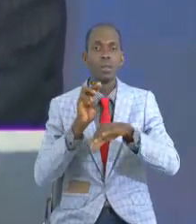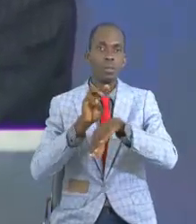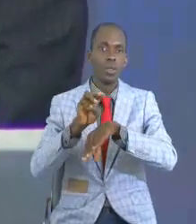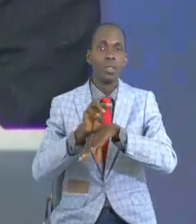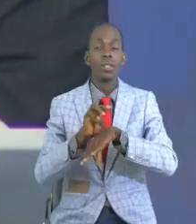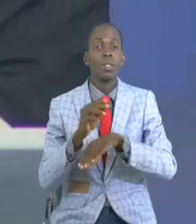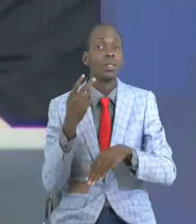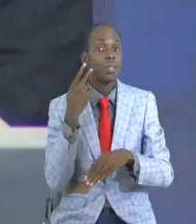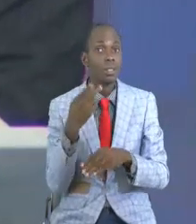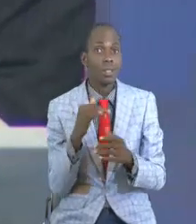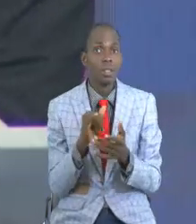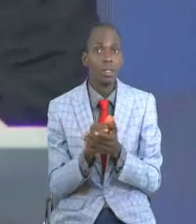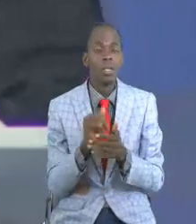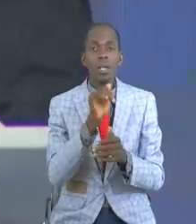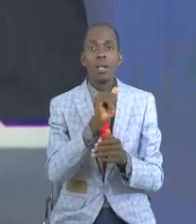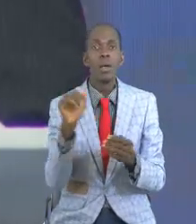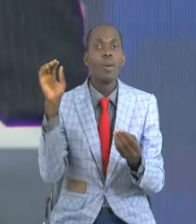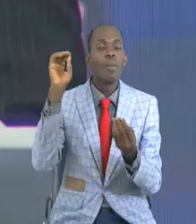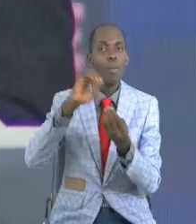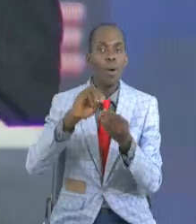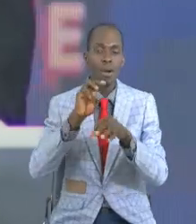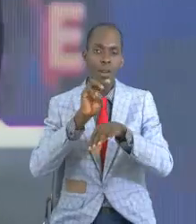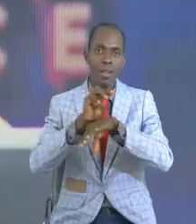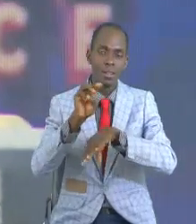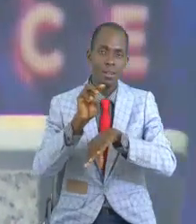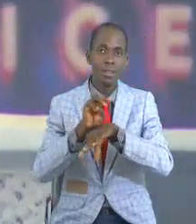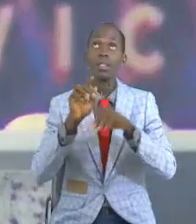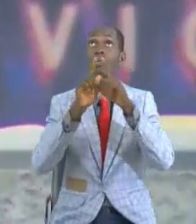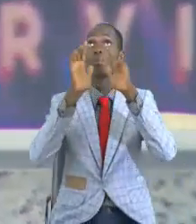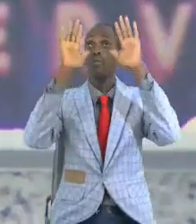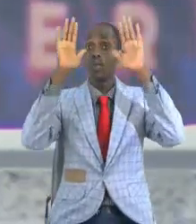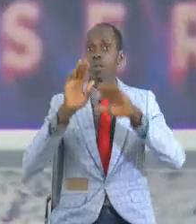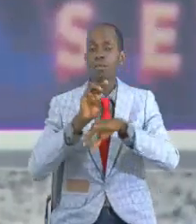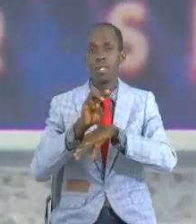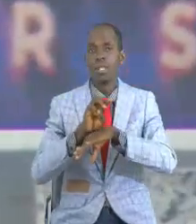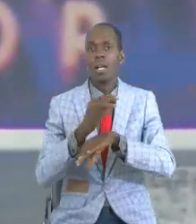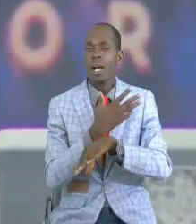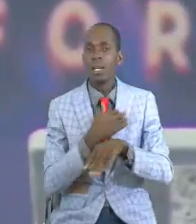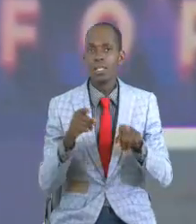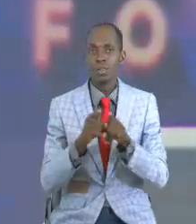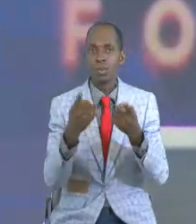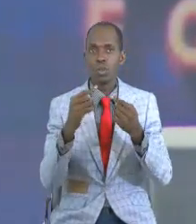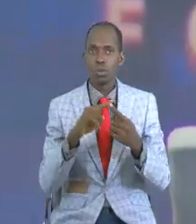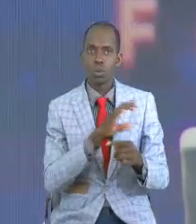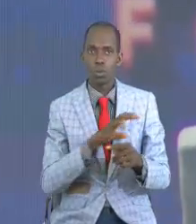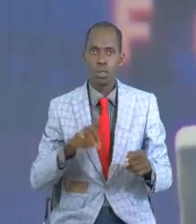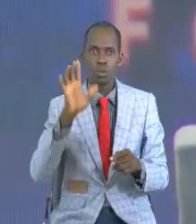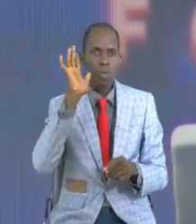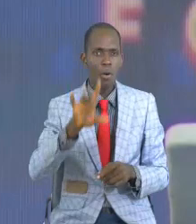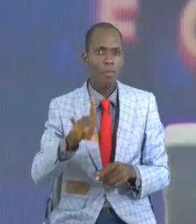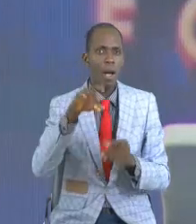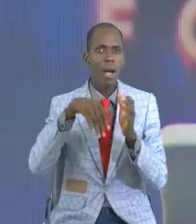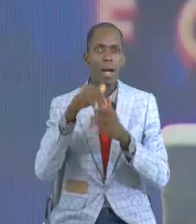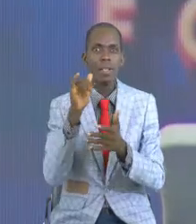says a more excellent ministry. And as we come to Christ, you'll discover that he has a